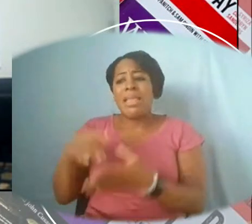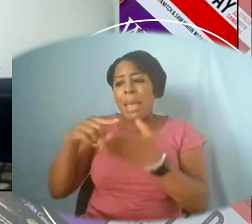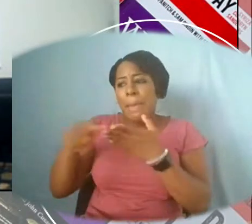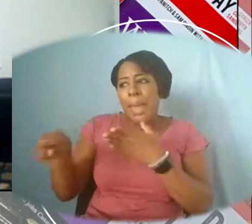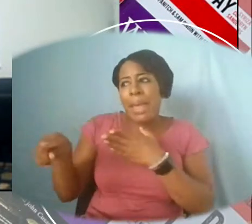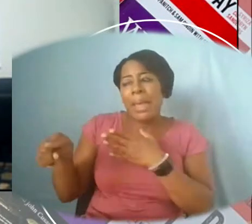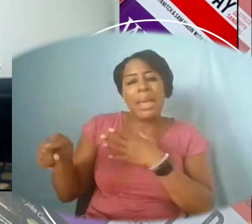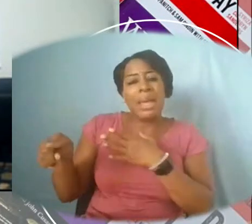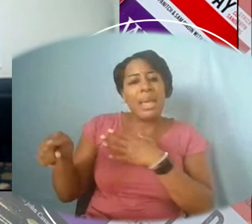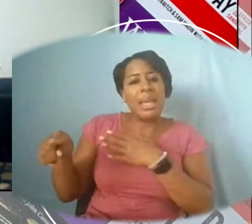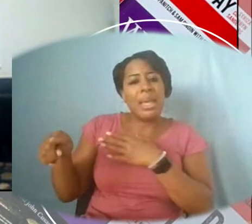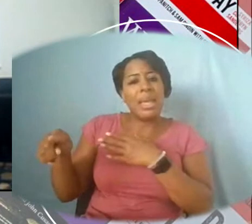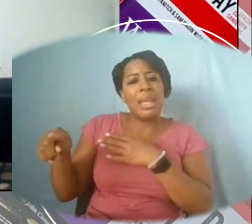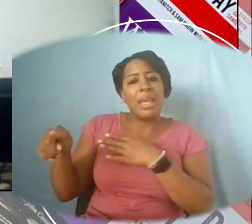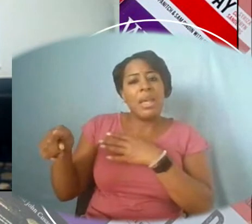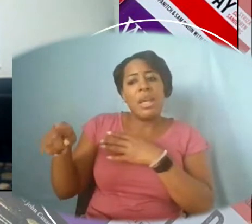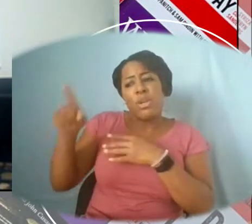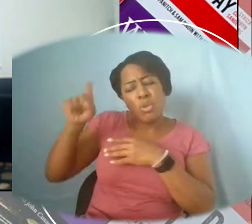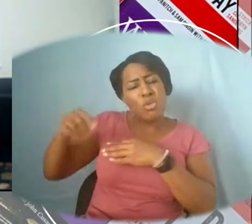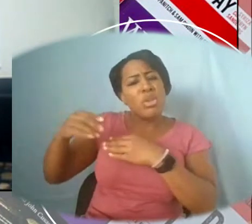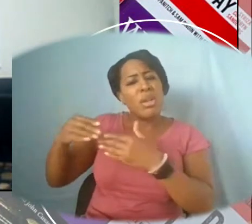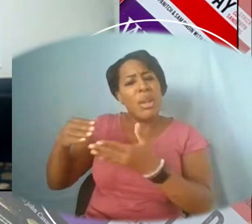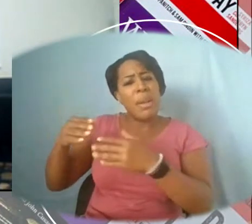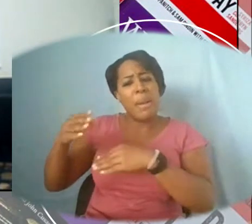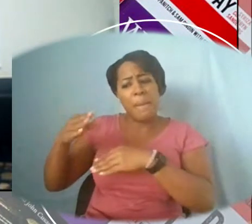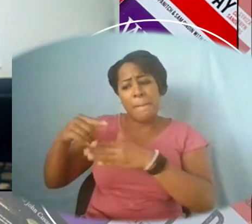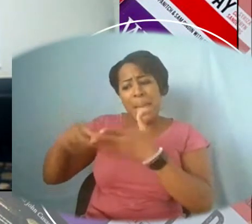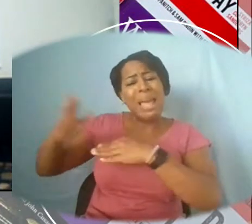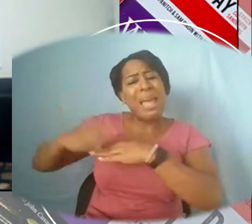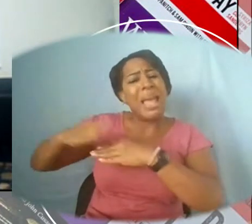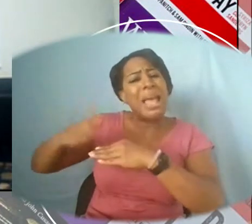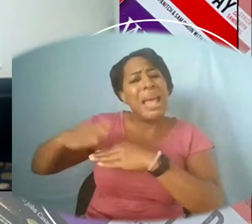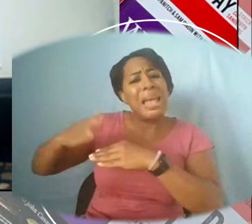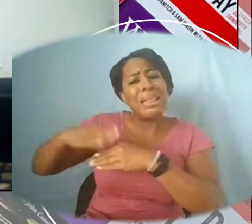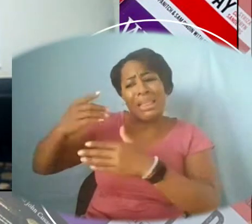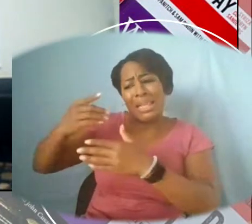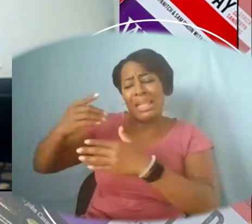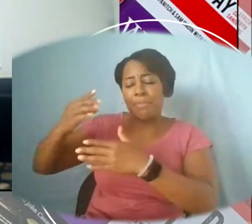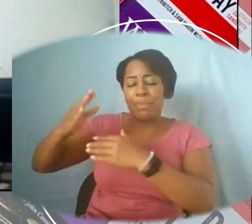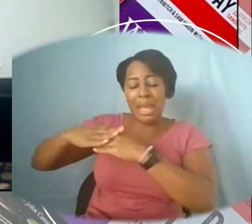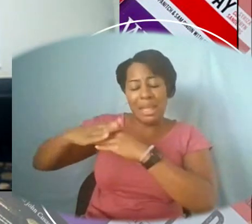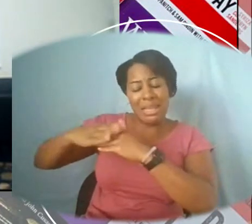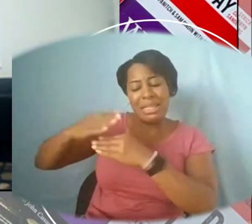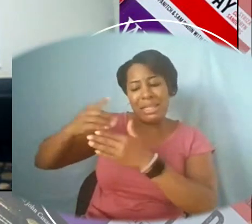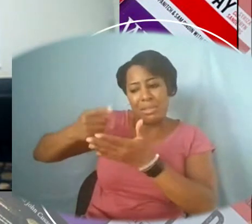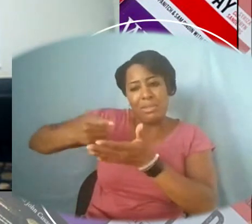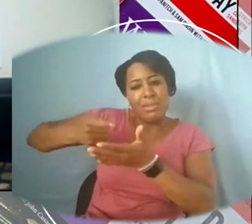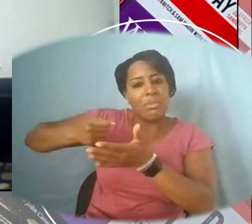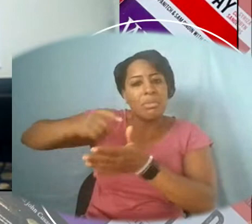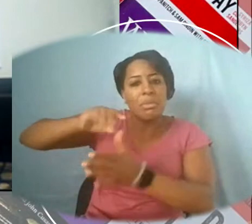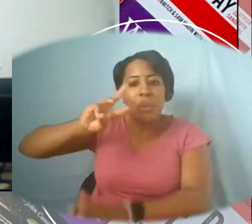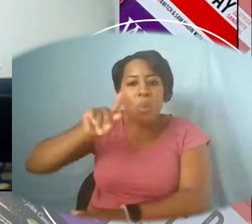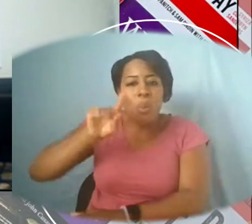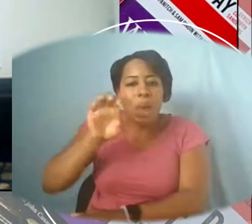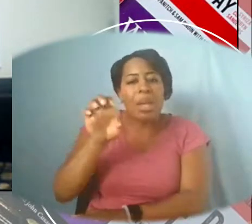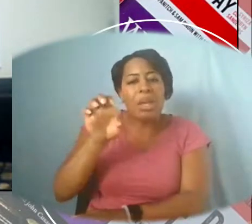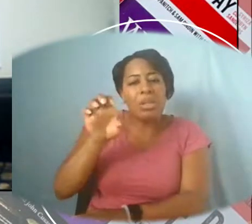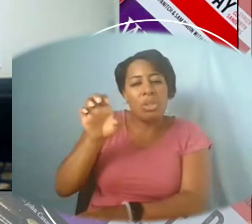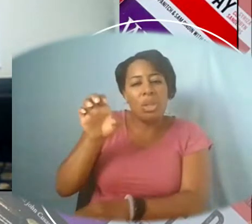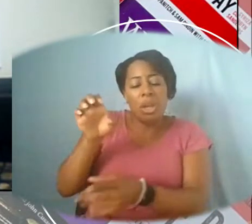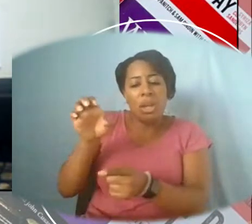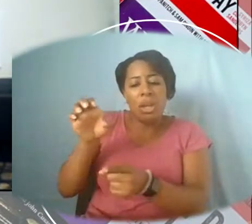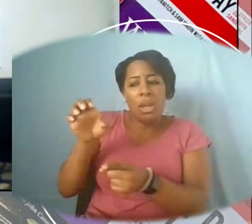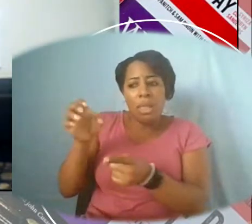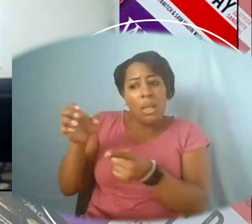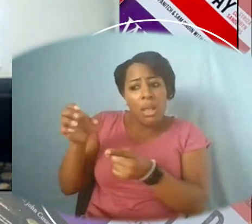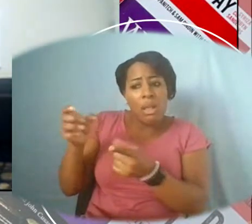them to get a license to be a firefighter once they've done their time and are on parole. So I just wanted to add that in. But this piece